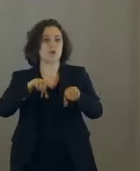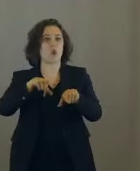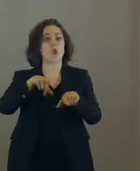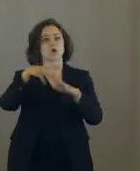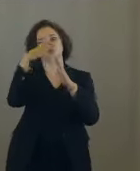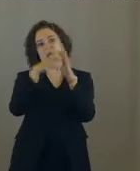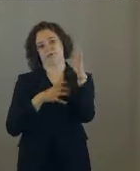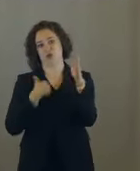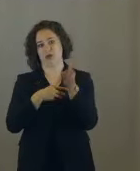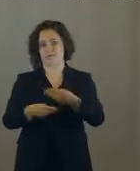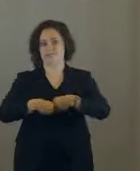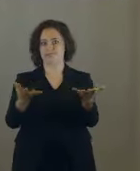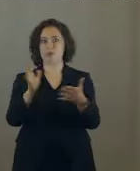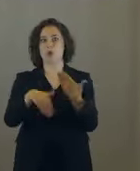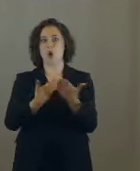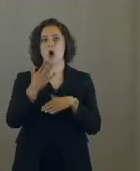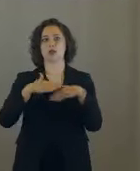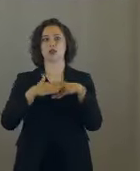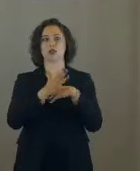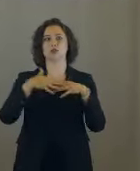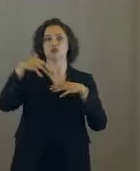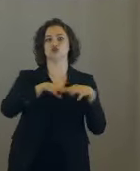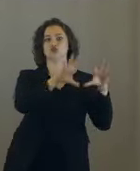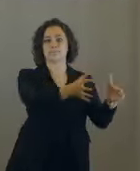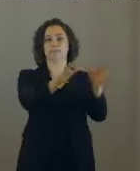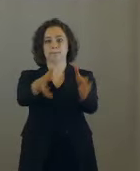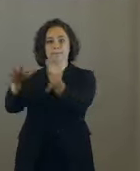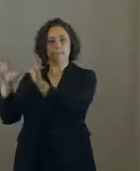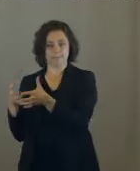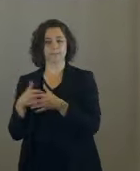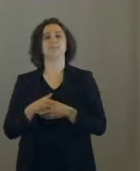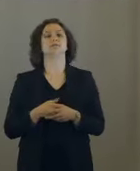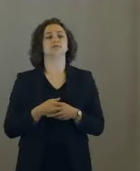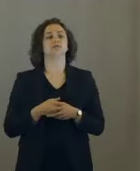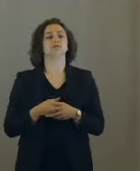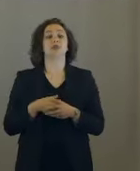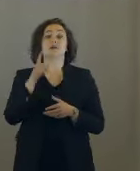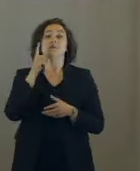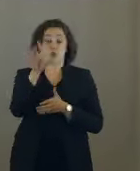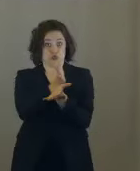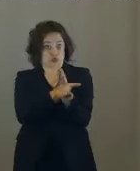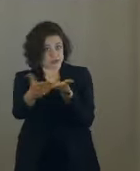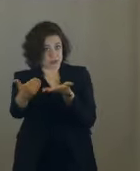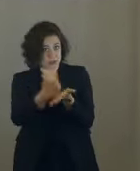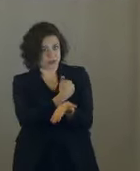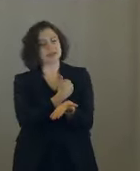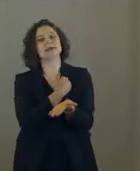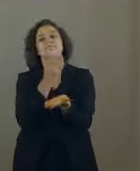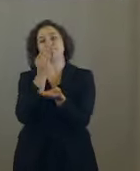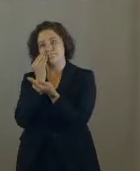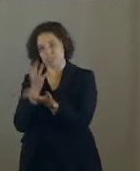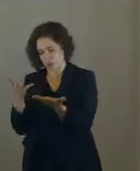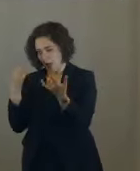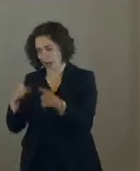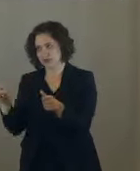to all the tribes the first draft that was done, and certainly in a spirit of transparency to let them know what was done